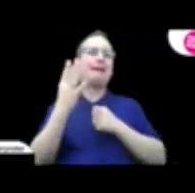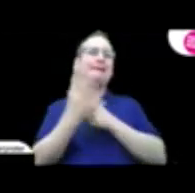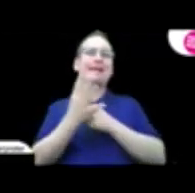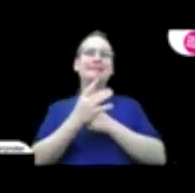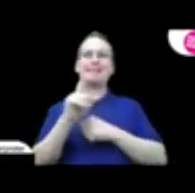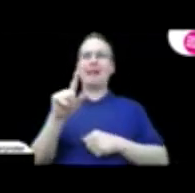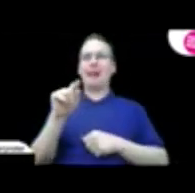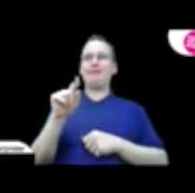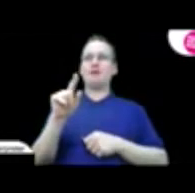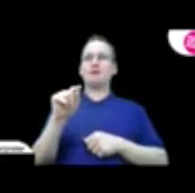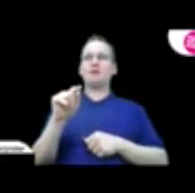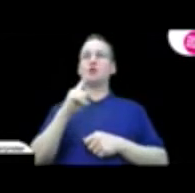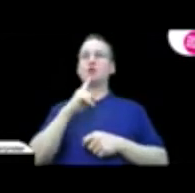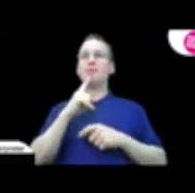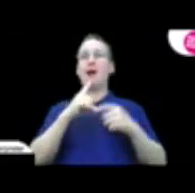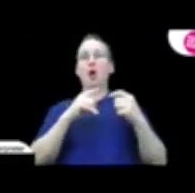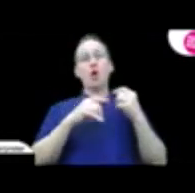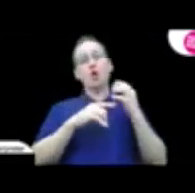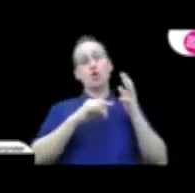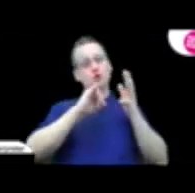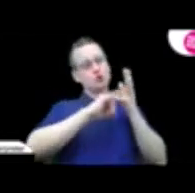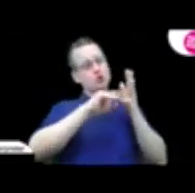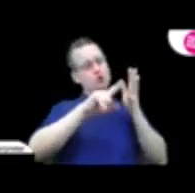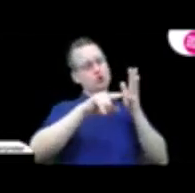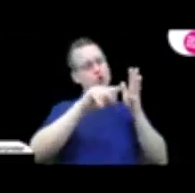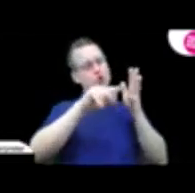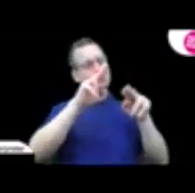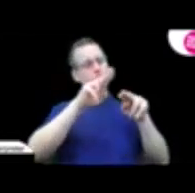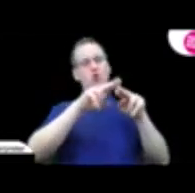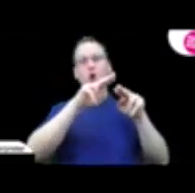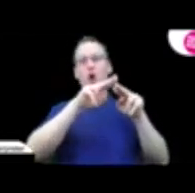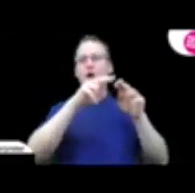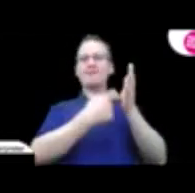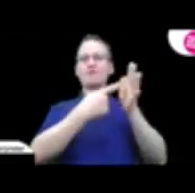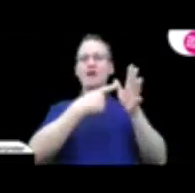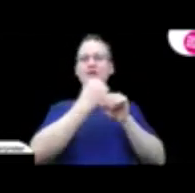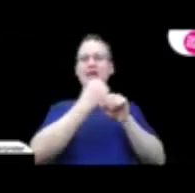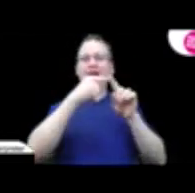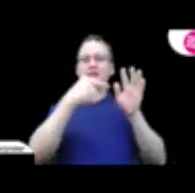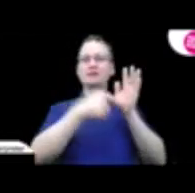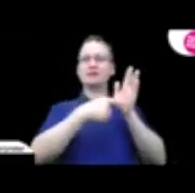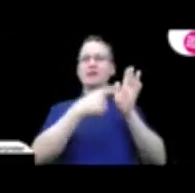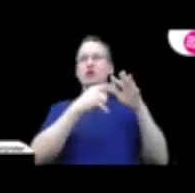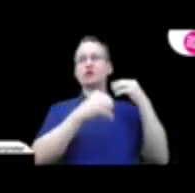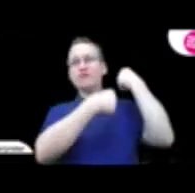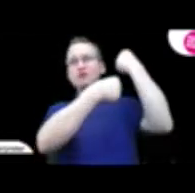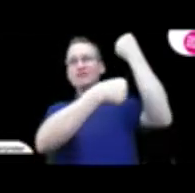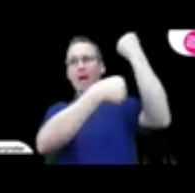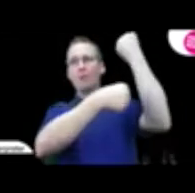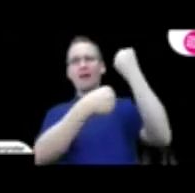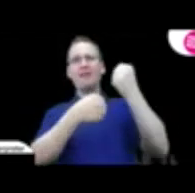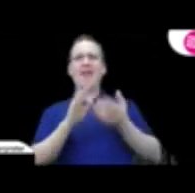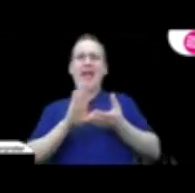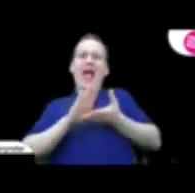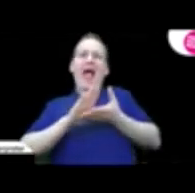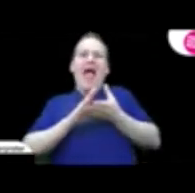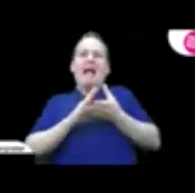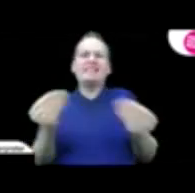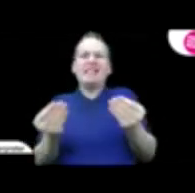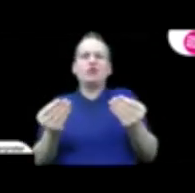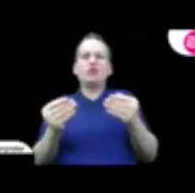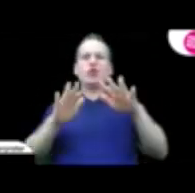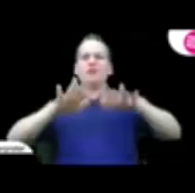equating suffragettes and excessive masculinity in women with the extinction of the British